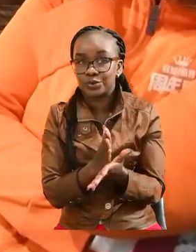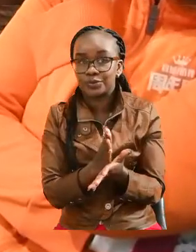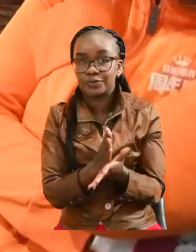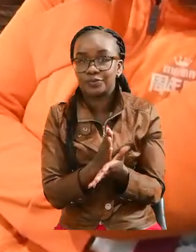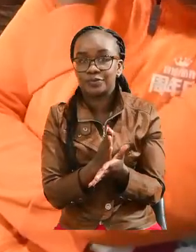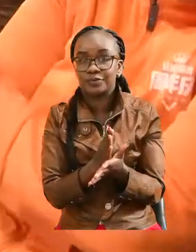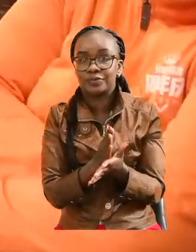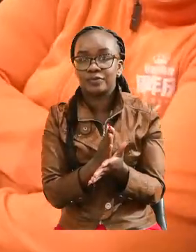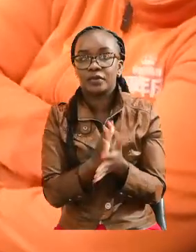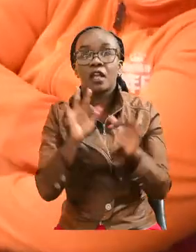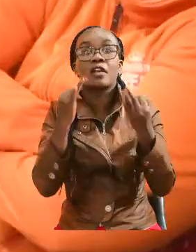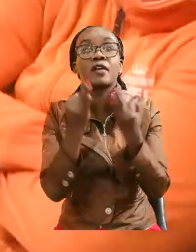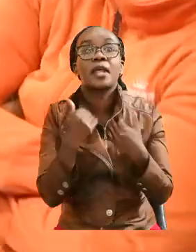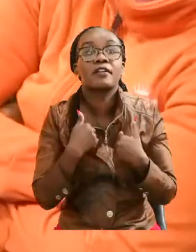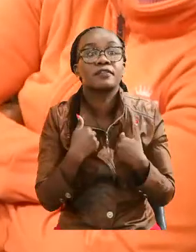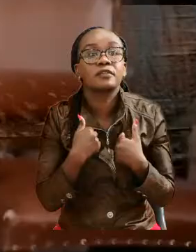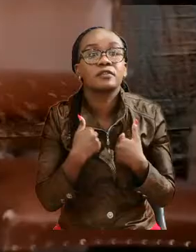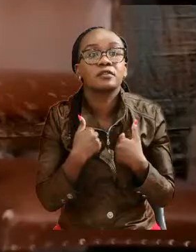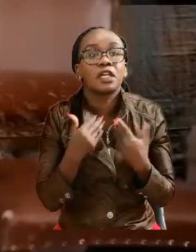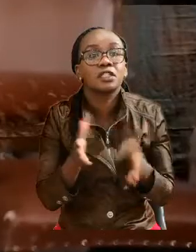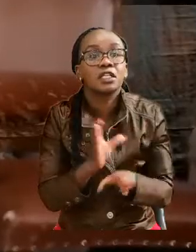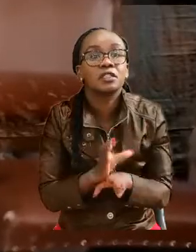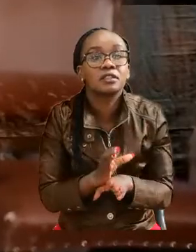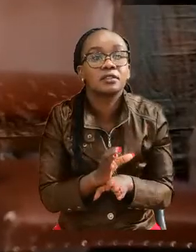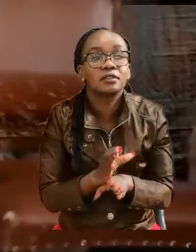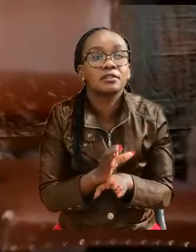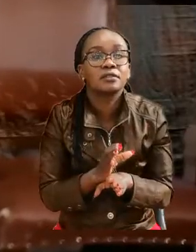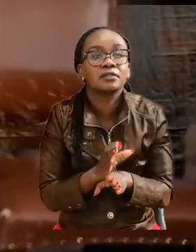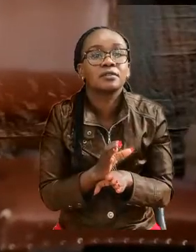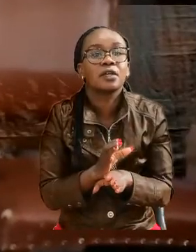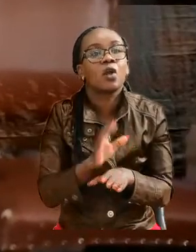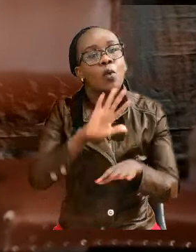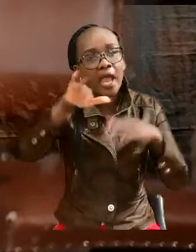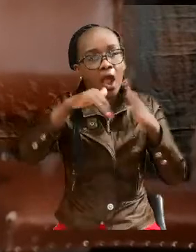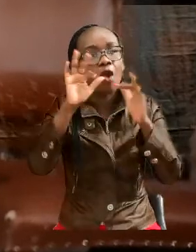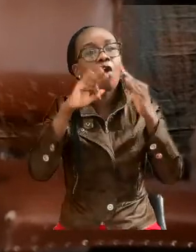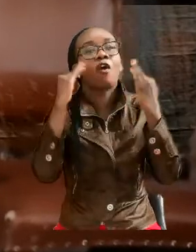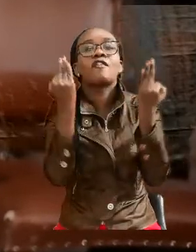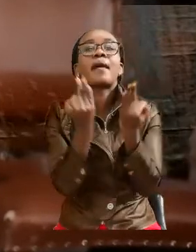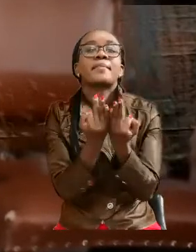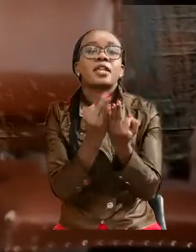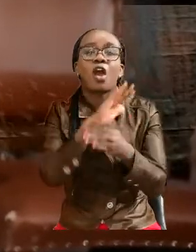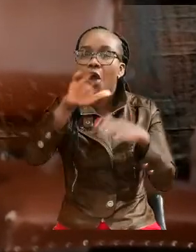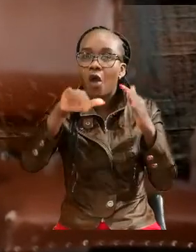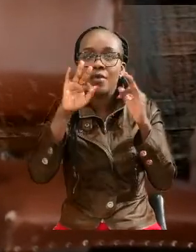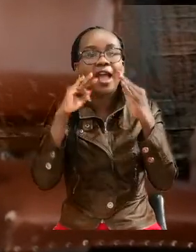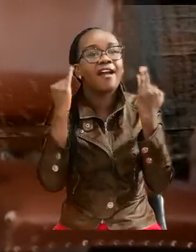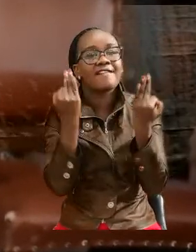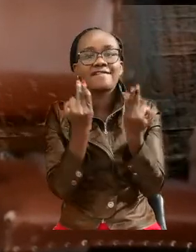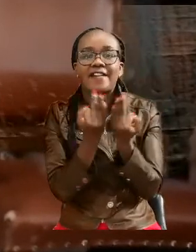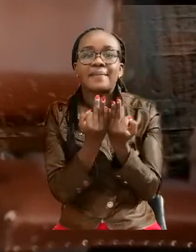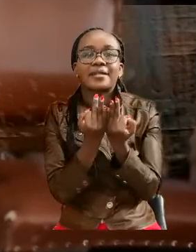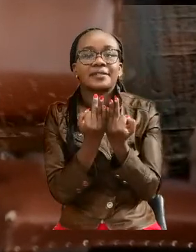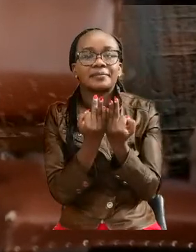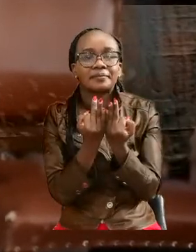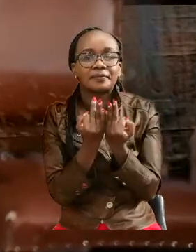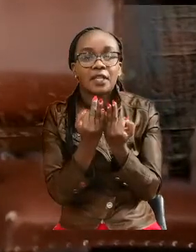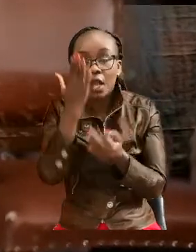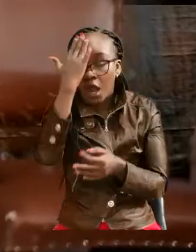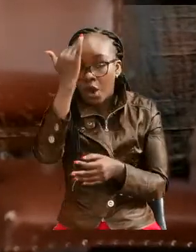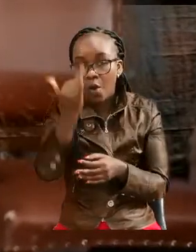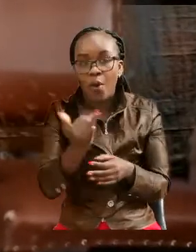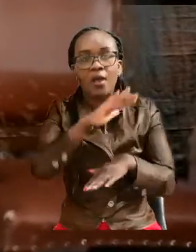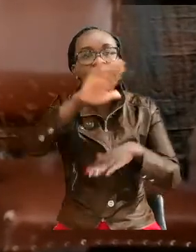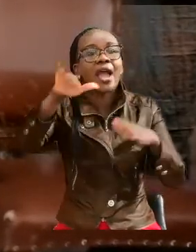Or are we not family? And so there should be no divisions among us, isn't it? Because we